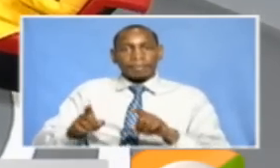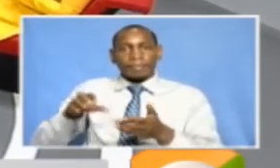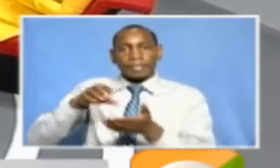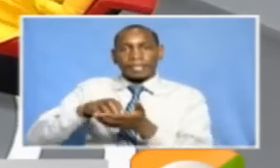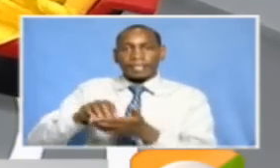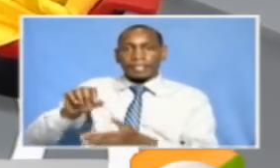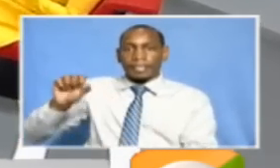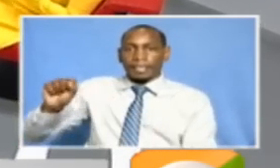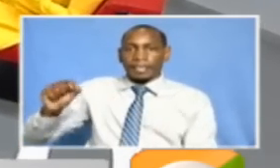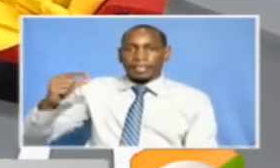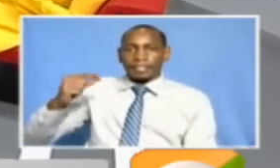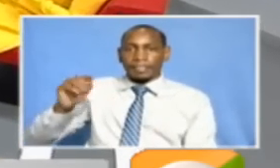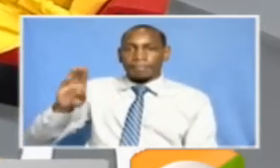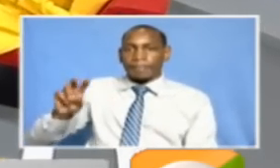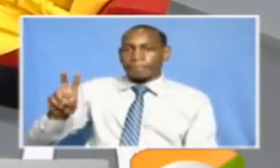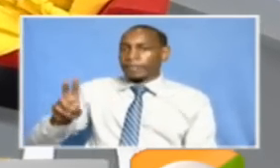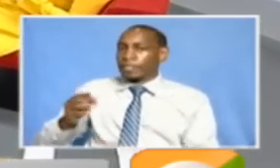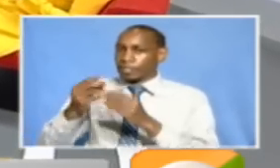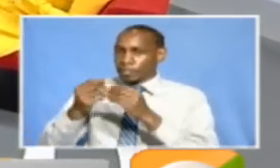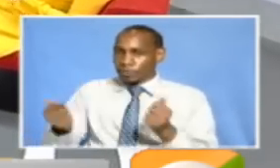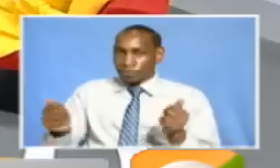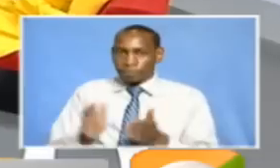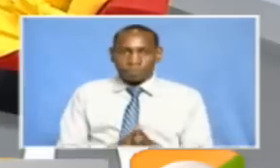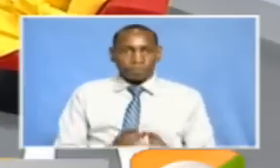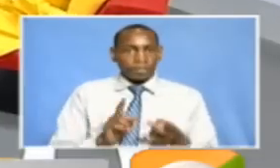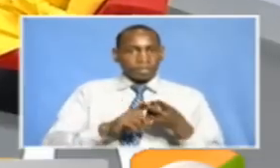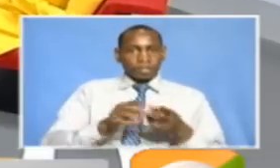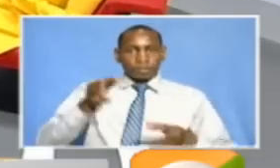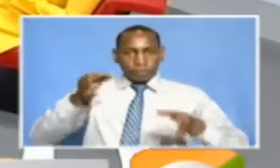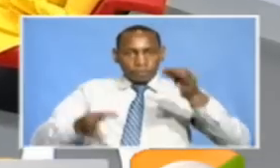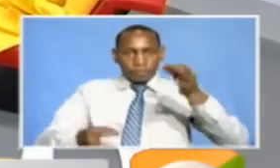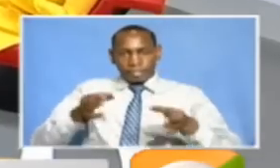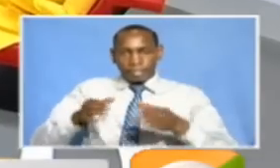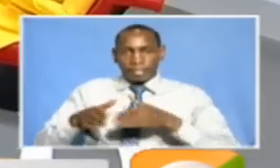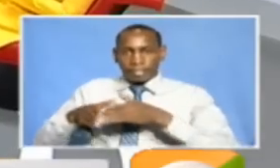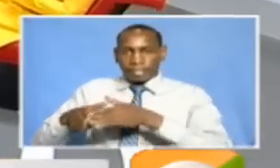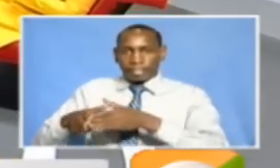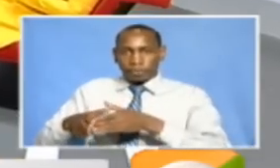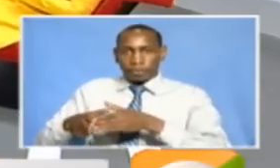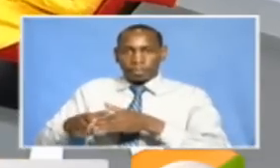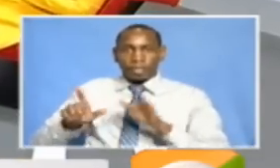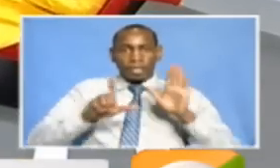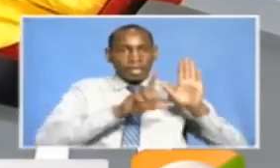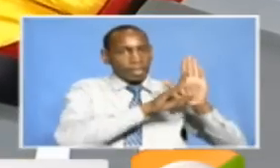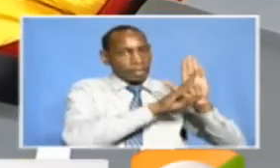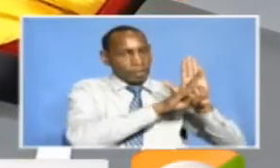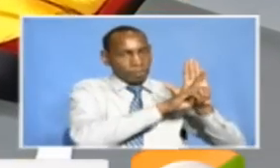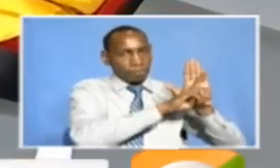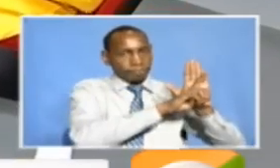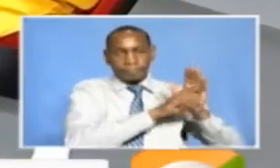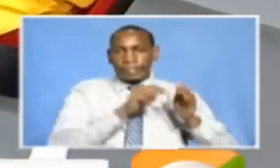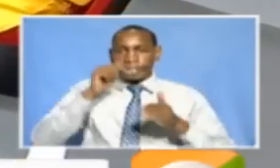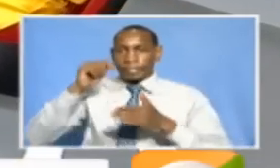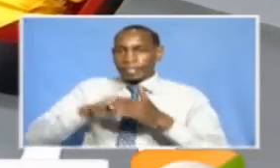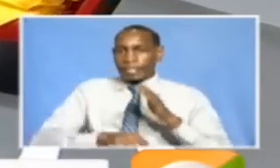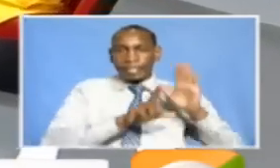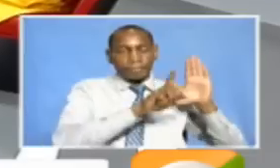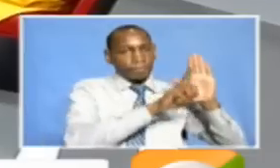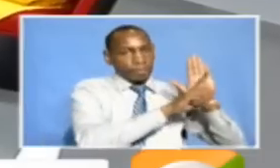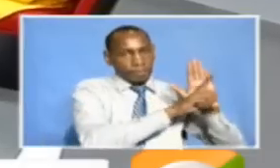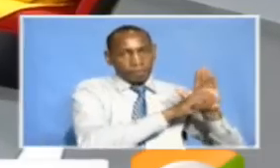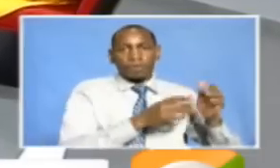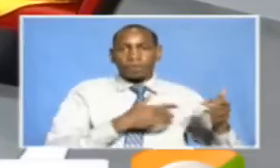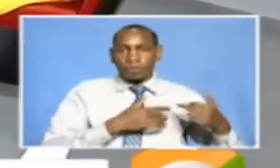go back. In terms of the trial, the Sexual Offences Act, to be honest, is a very comprehensive act in as far as sexual